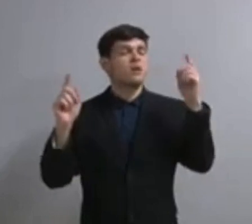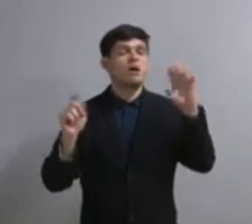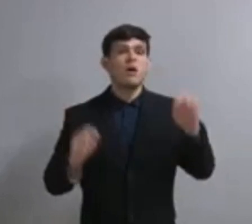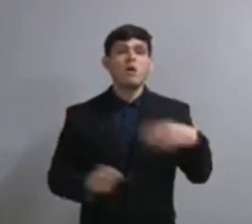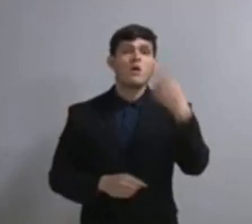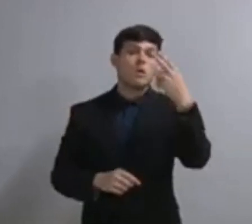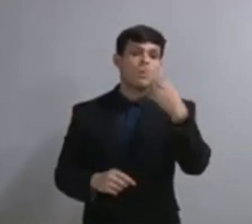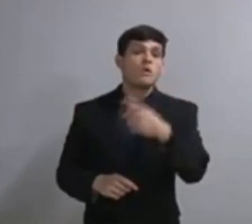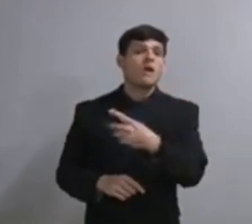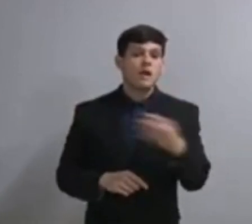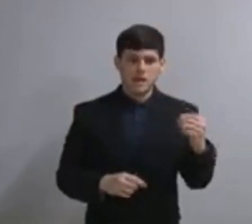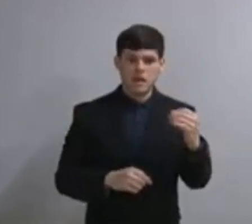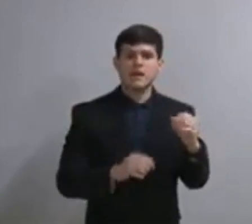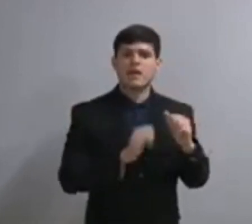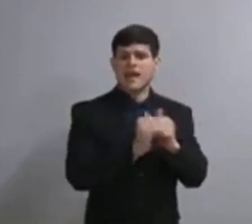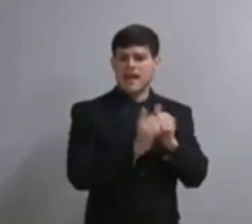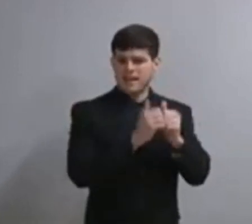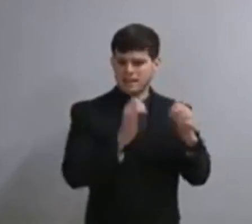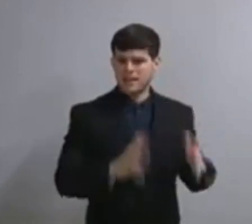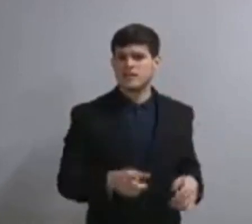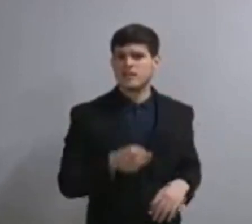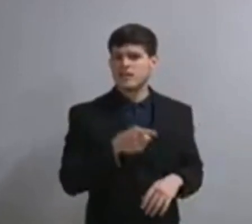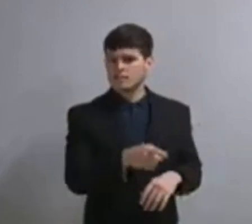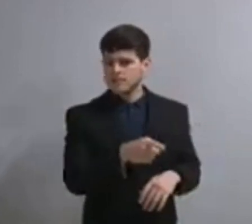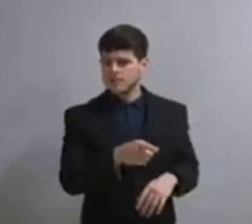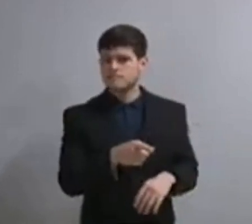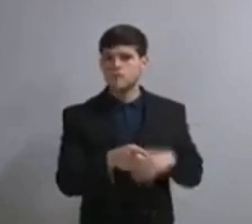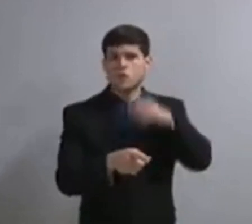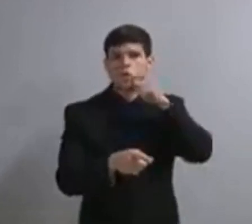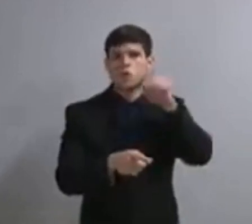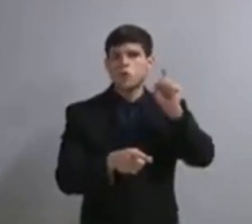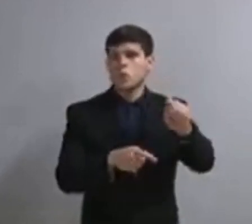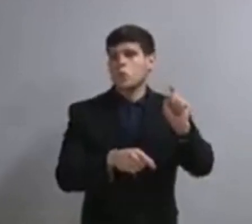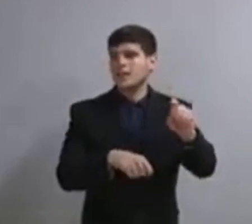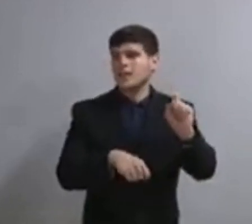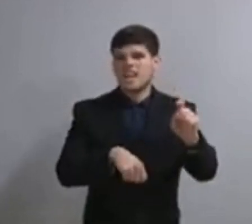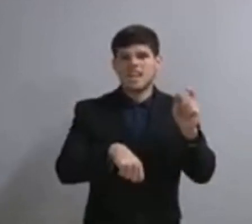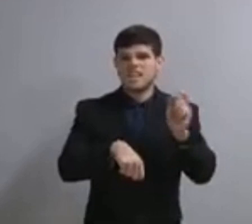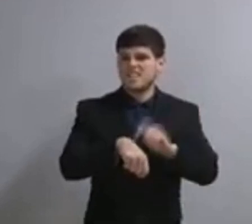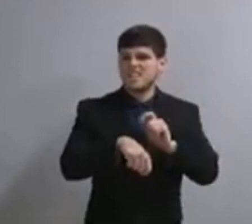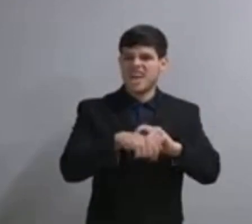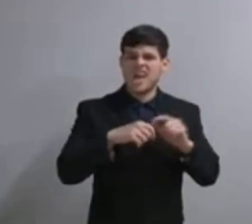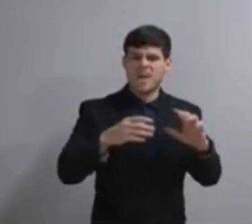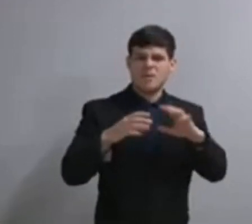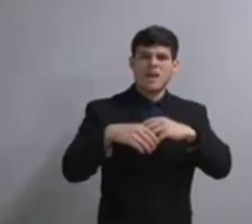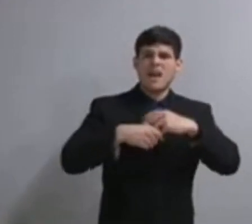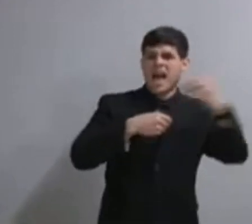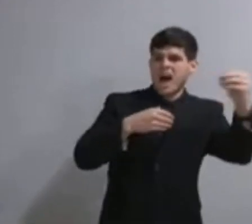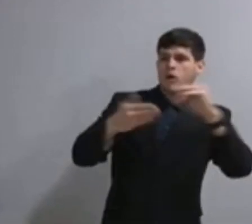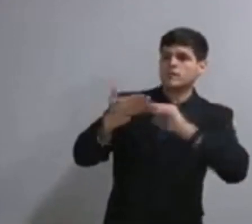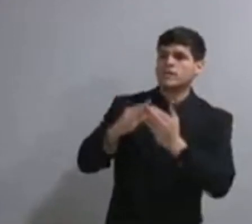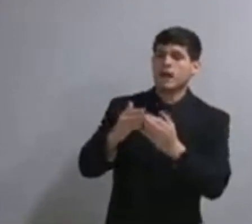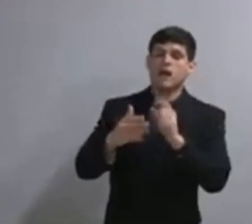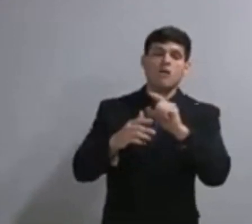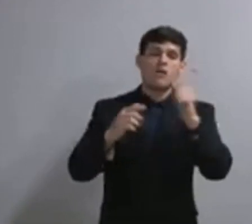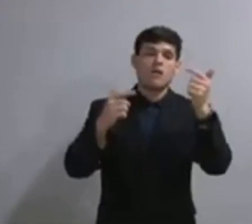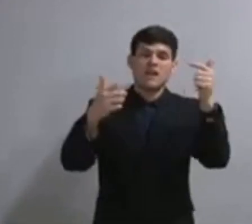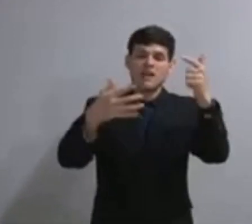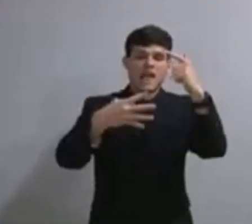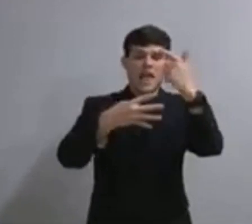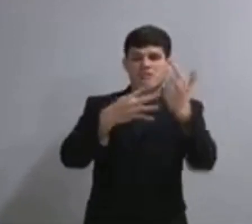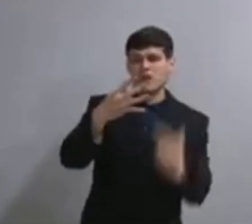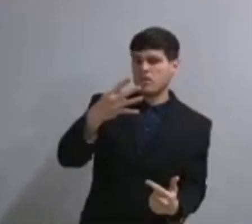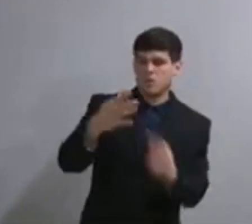Oh, and there was the athlete, the one who needed time out of town every other week to